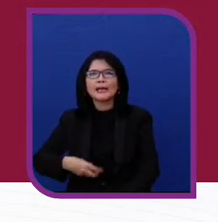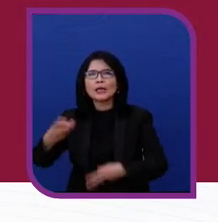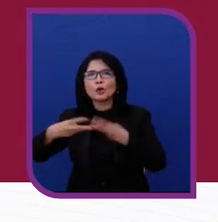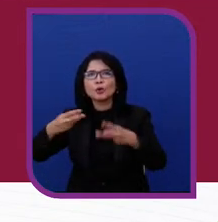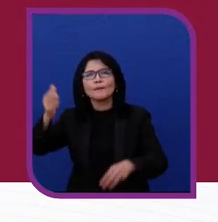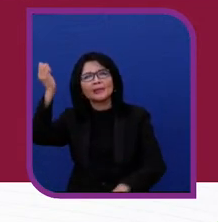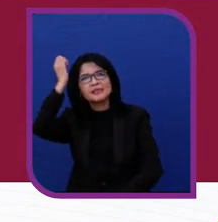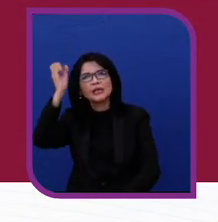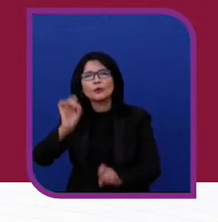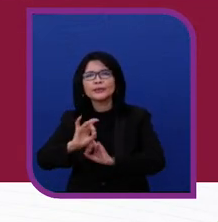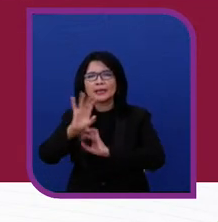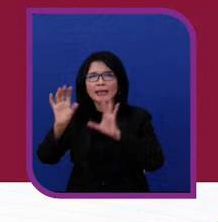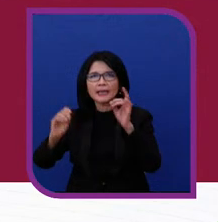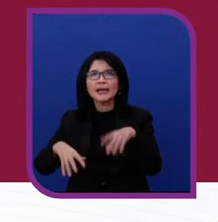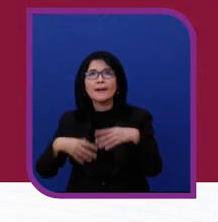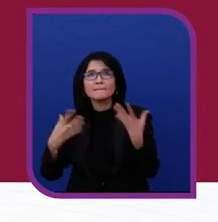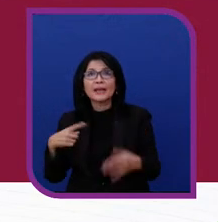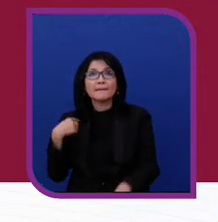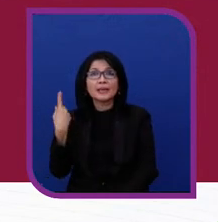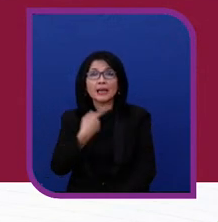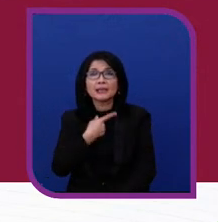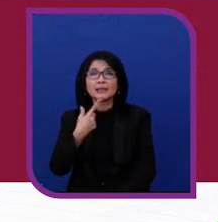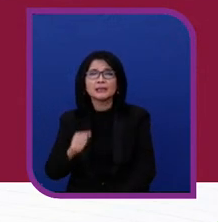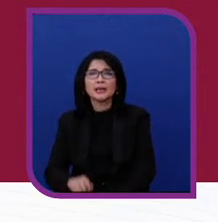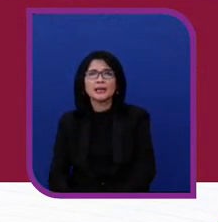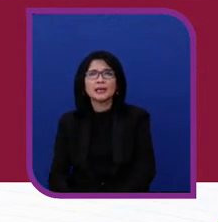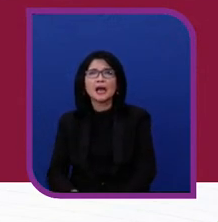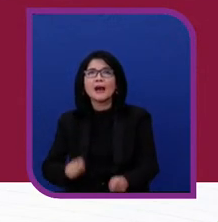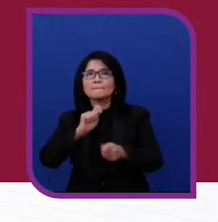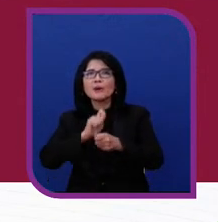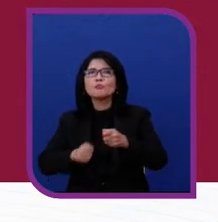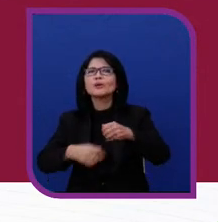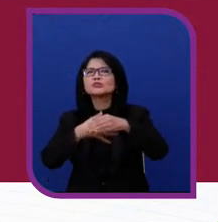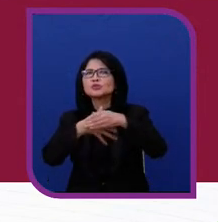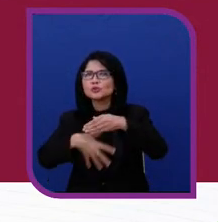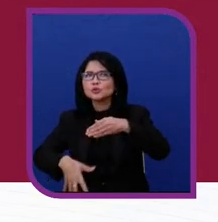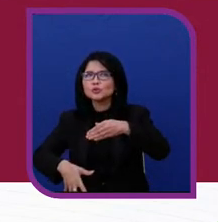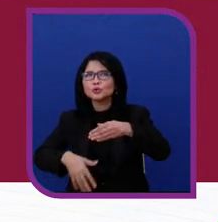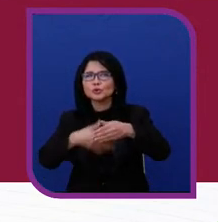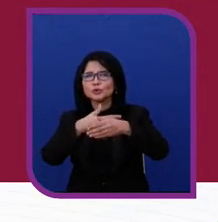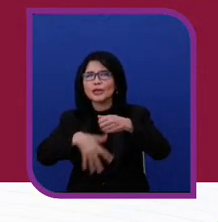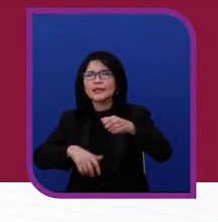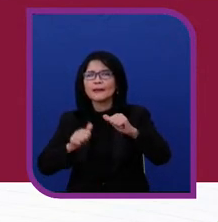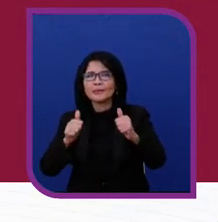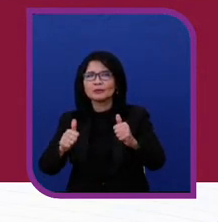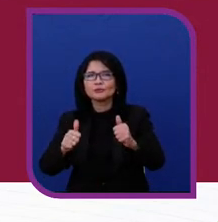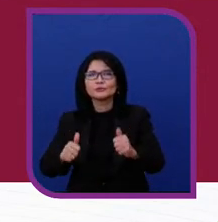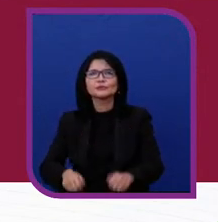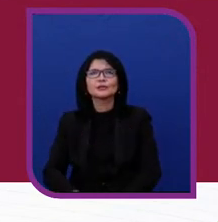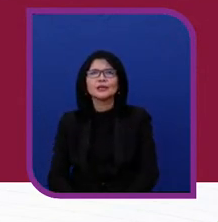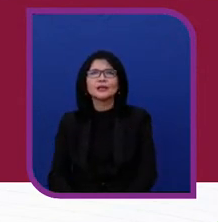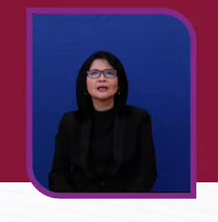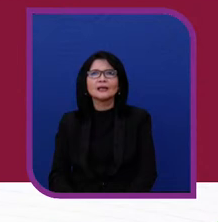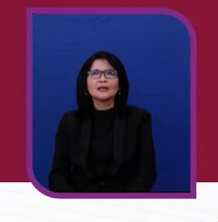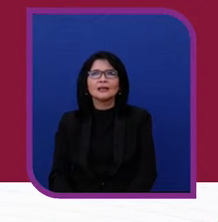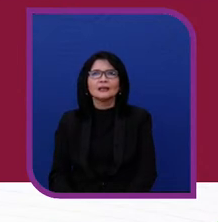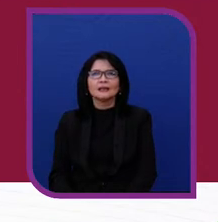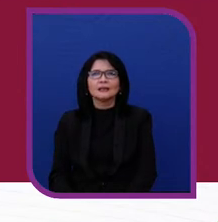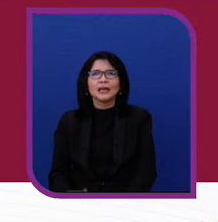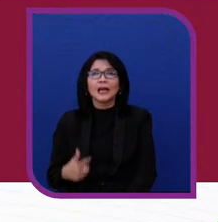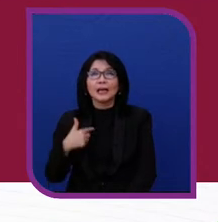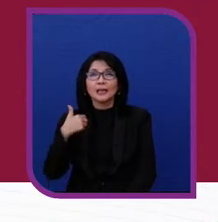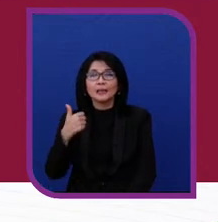pray the structure is such a way that can be creative in love